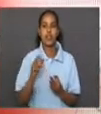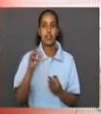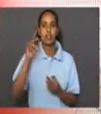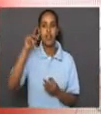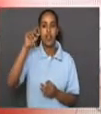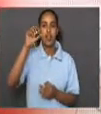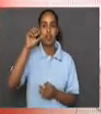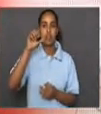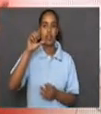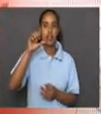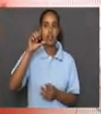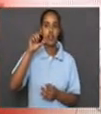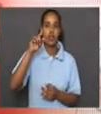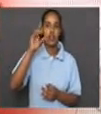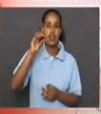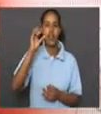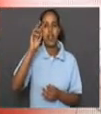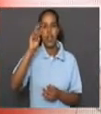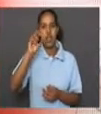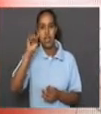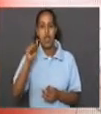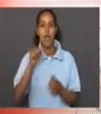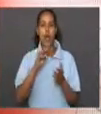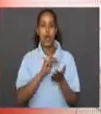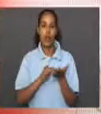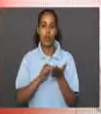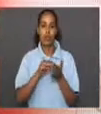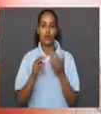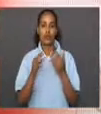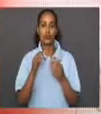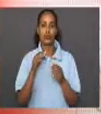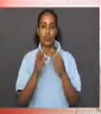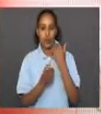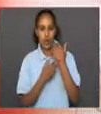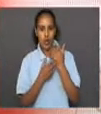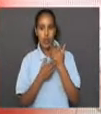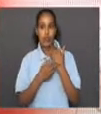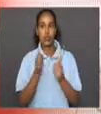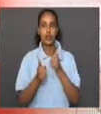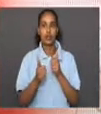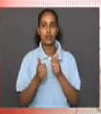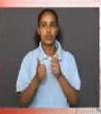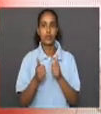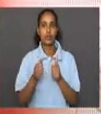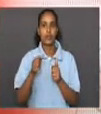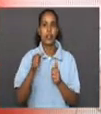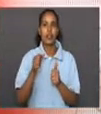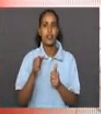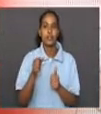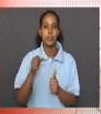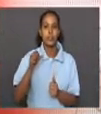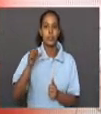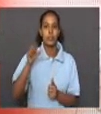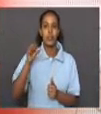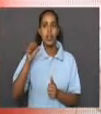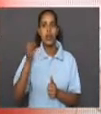deoxyribonucleic acids, or DNA molecules, that store energy-rich adenosine